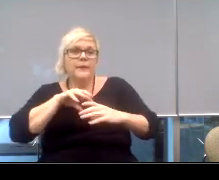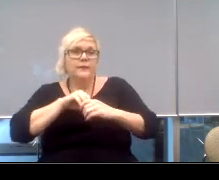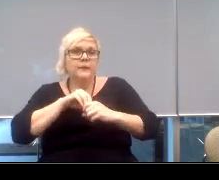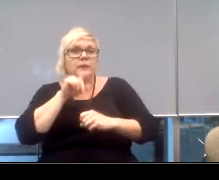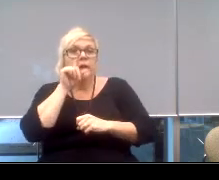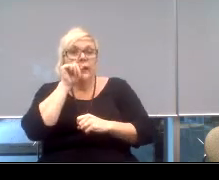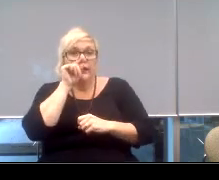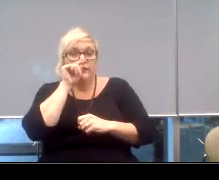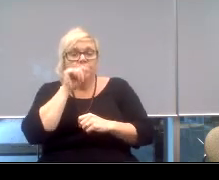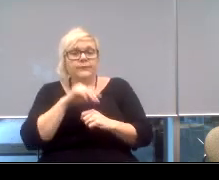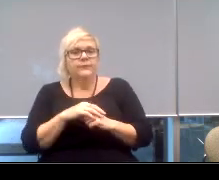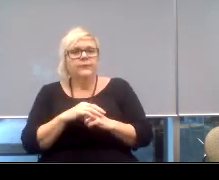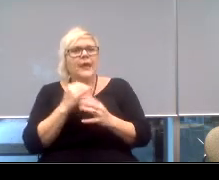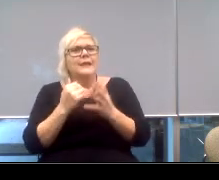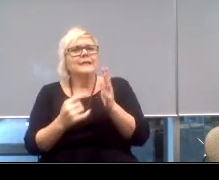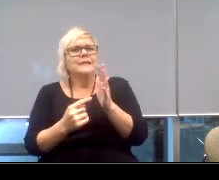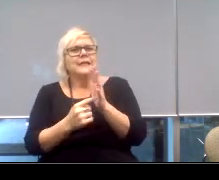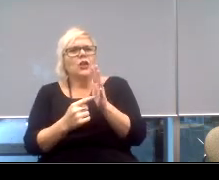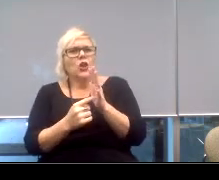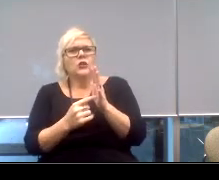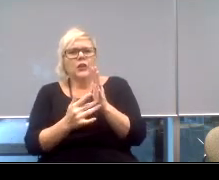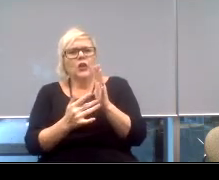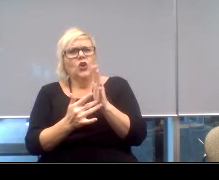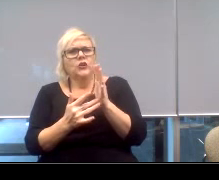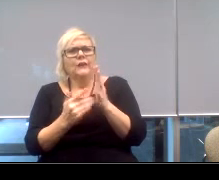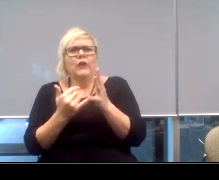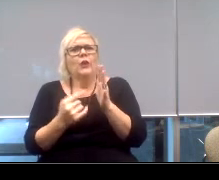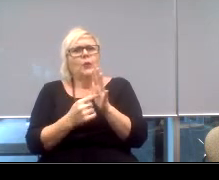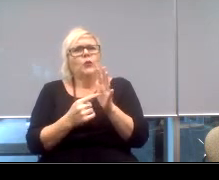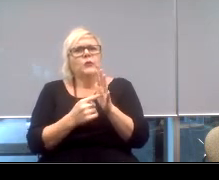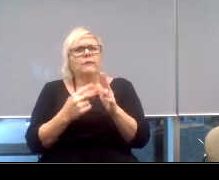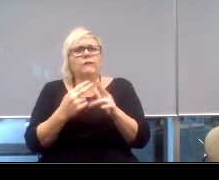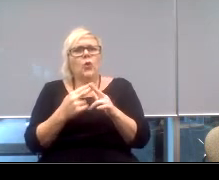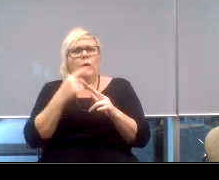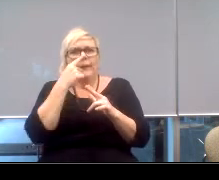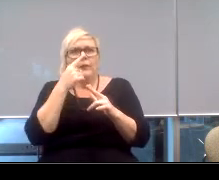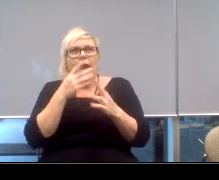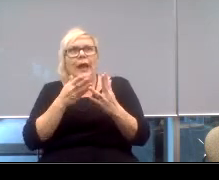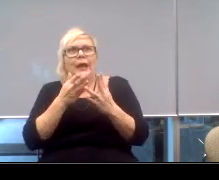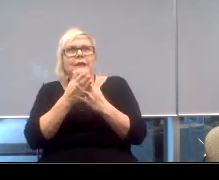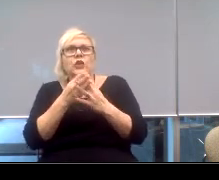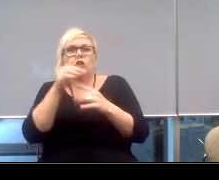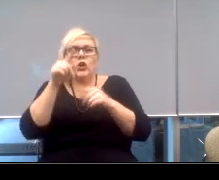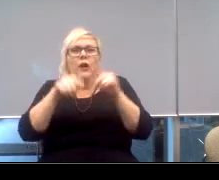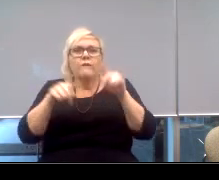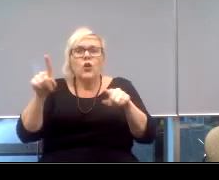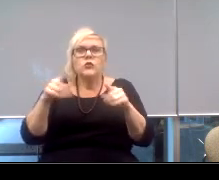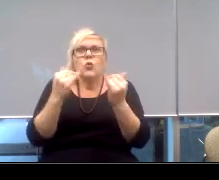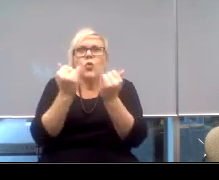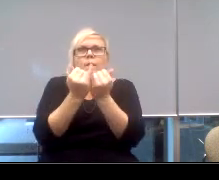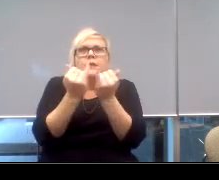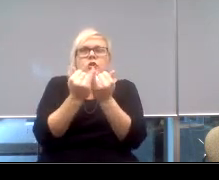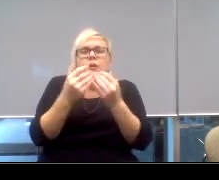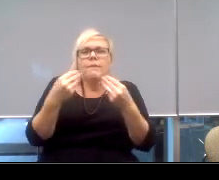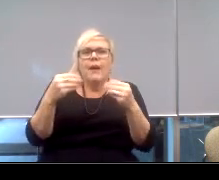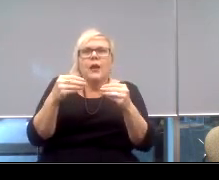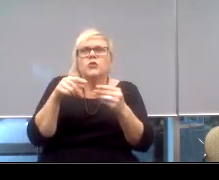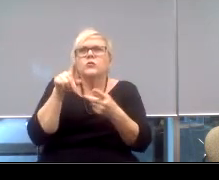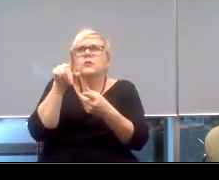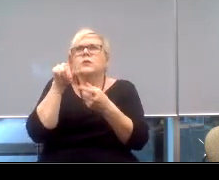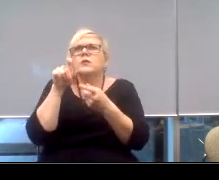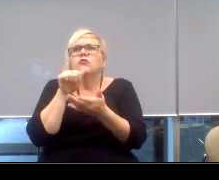Technology will also play a very important role in helping people with disability access diverse and competitive markets for services and supports.